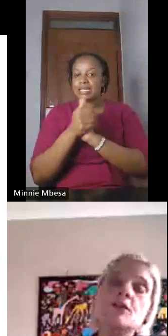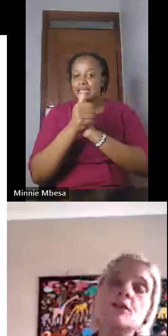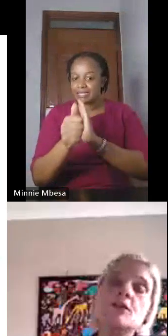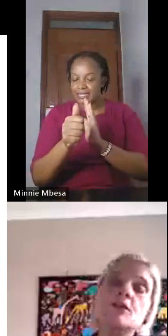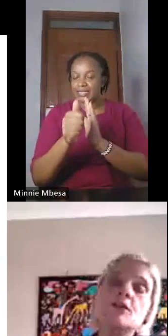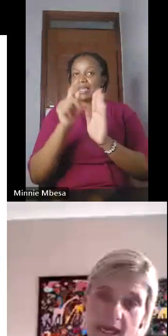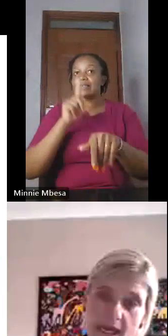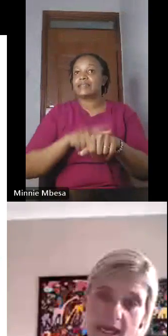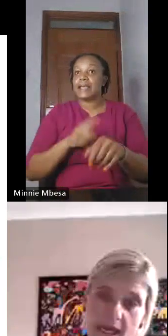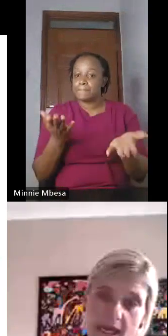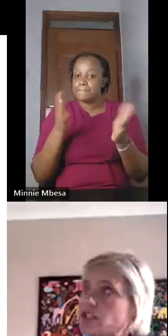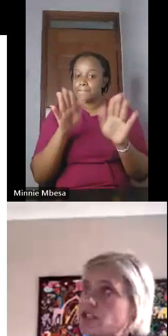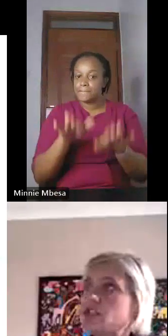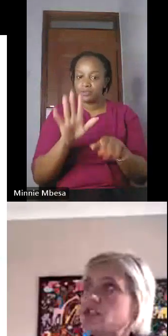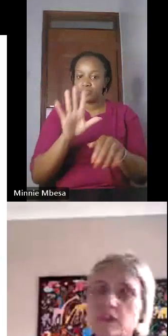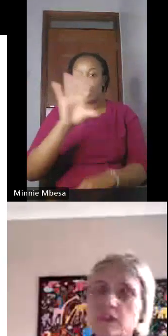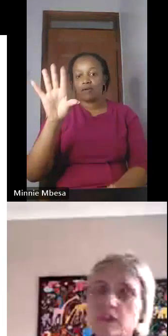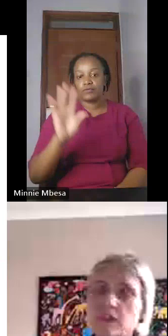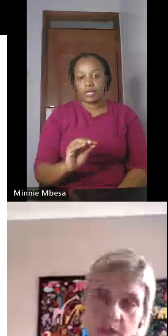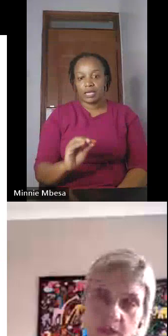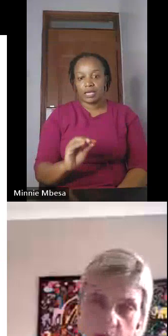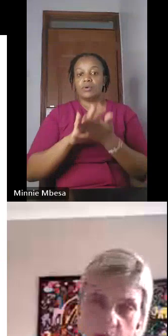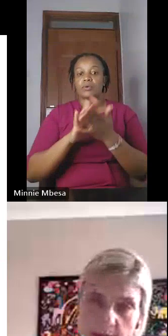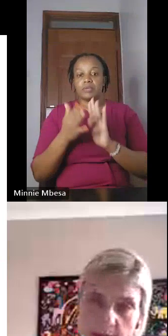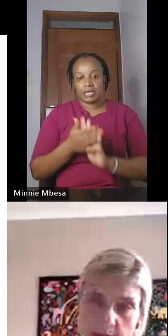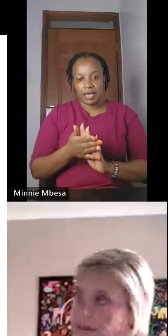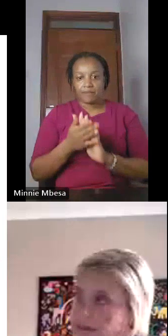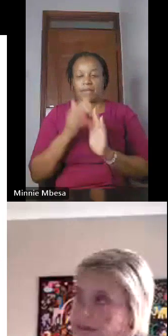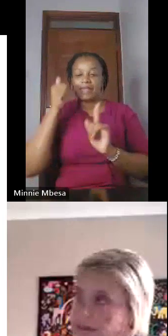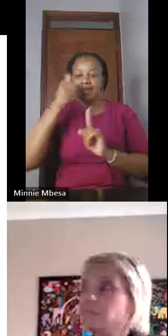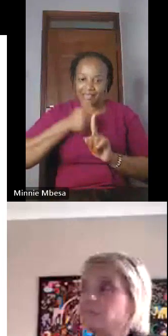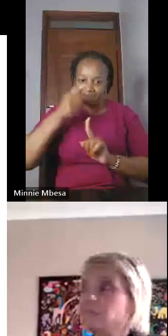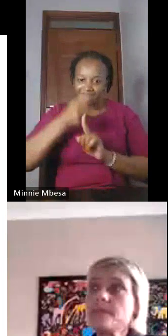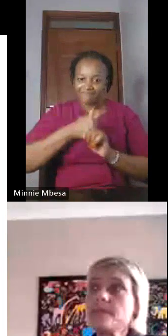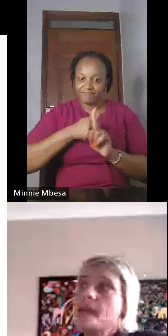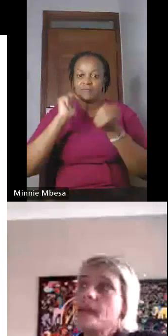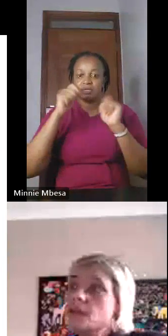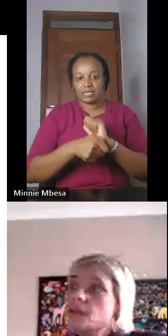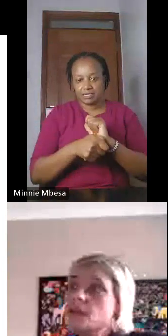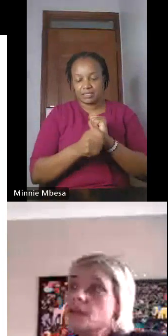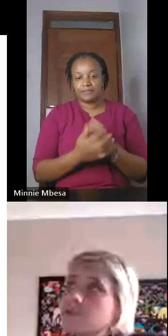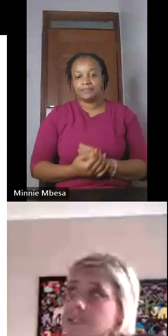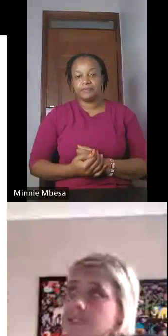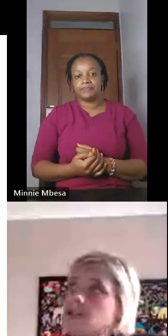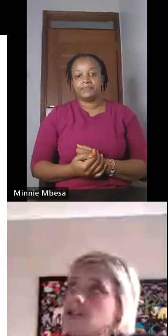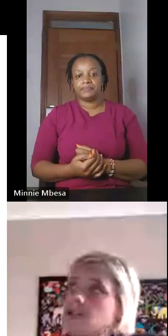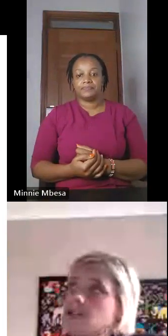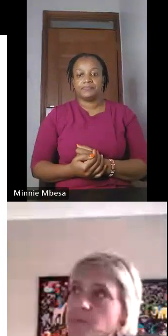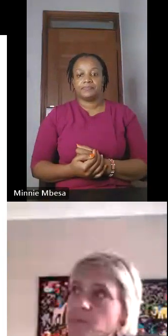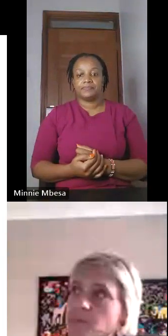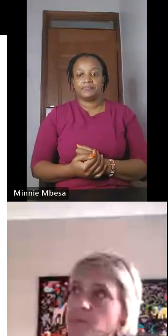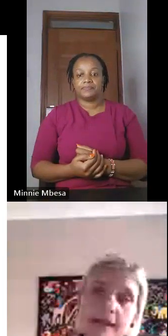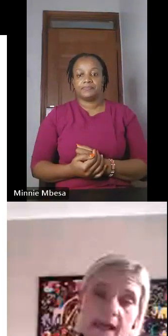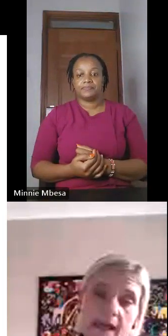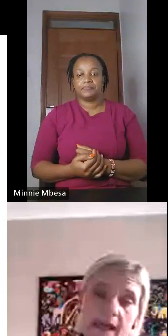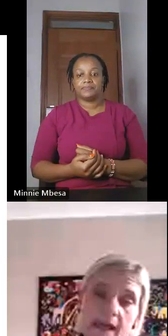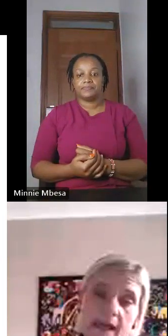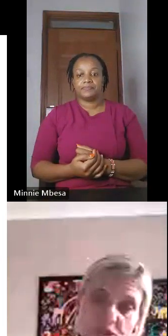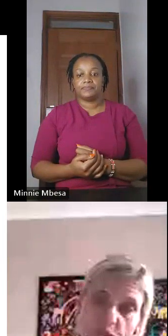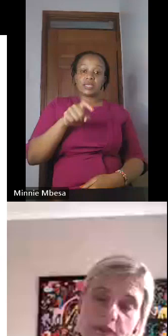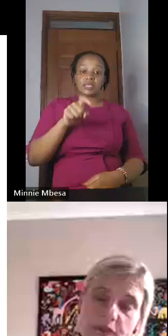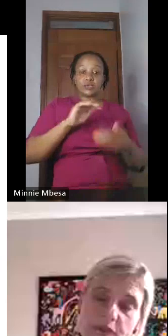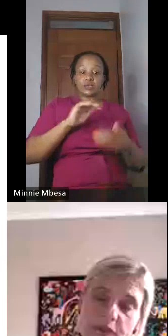Africa to be that agent of change that we were talking about. You need to engage your supervisor